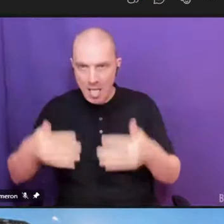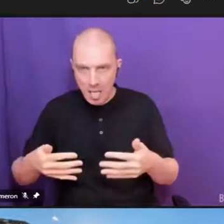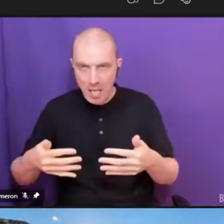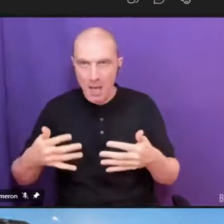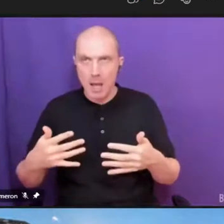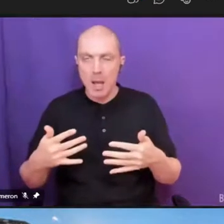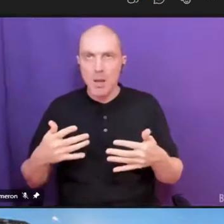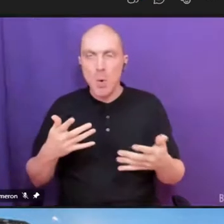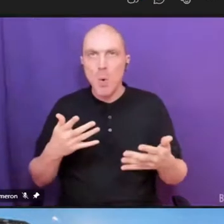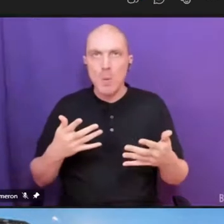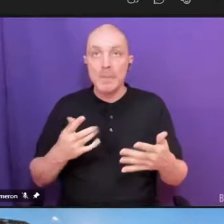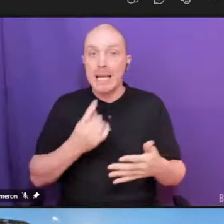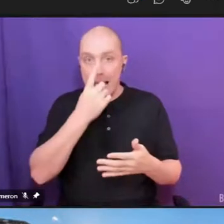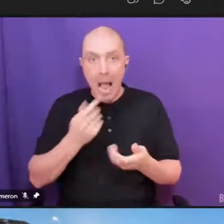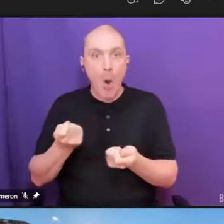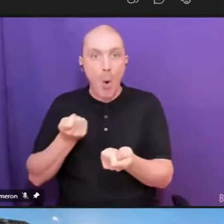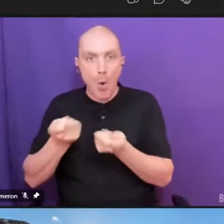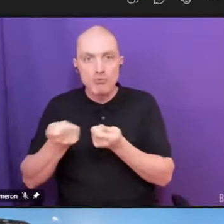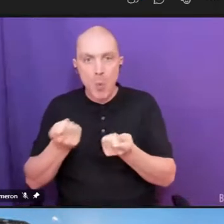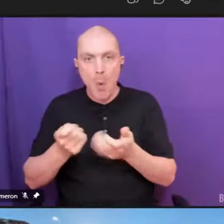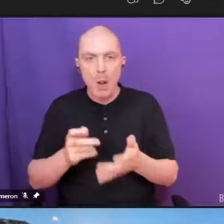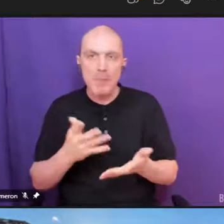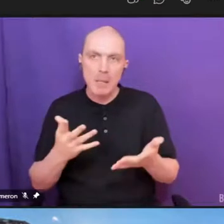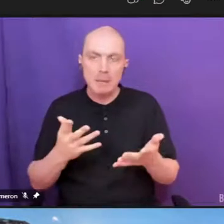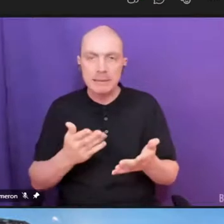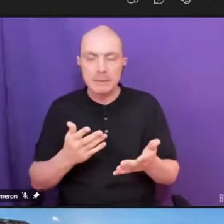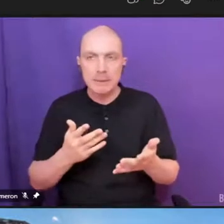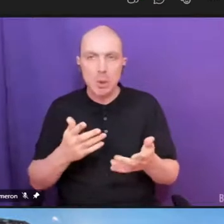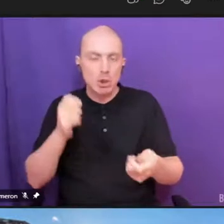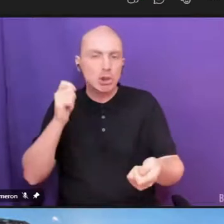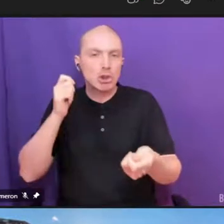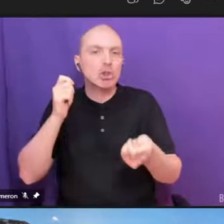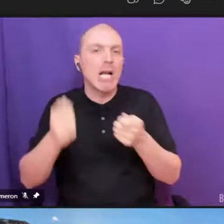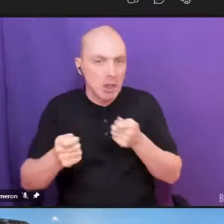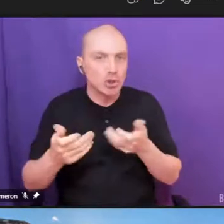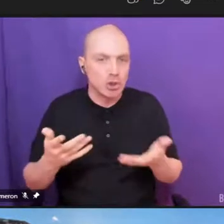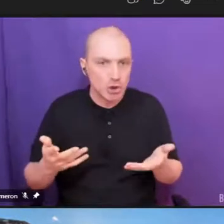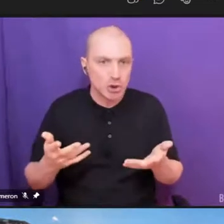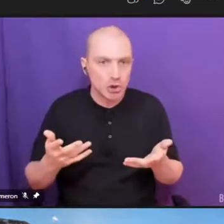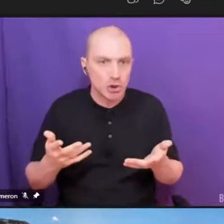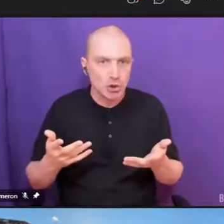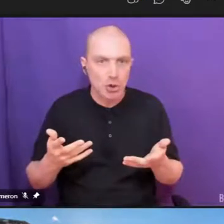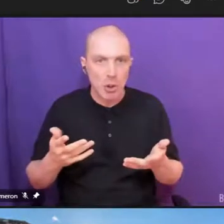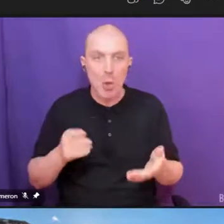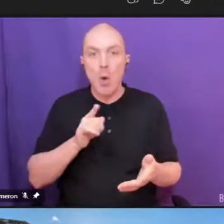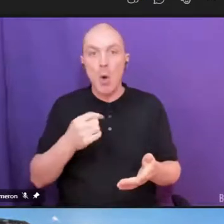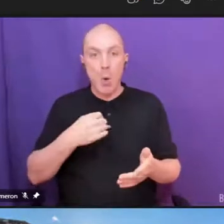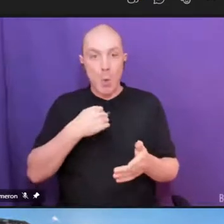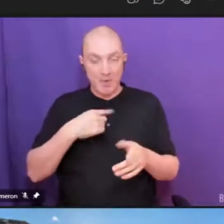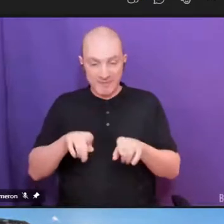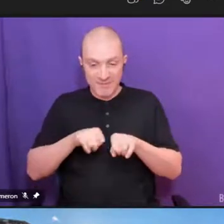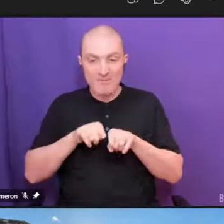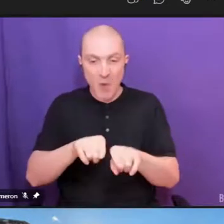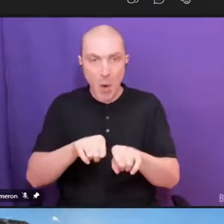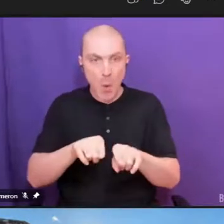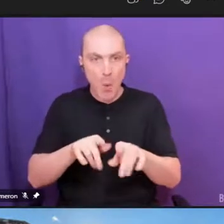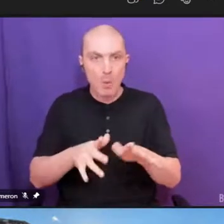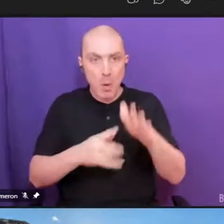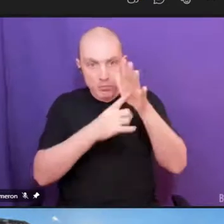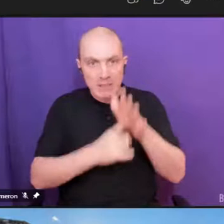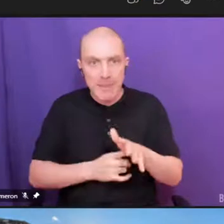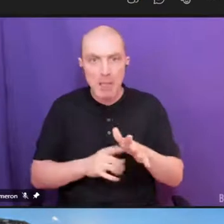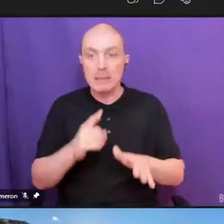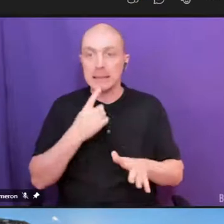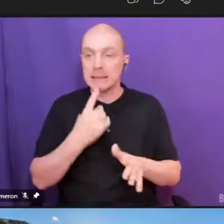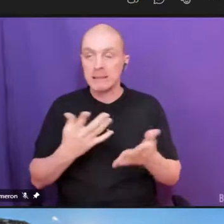And that's what a lot of the work that we've been doing has been based on, principles like that, is stripping it back as to what it is we're trying